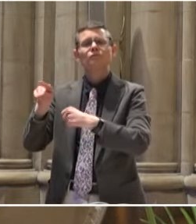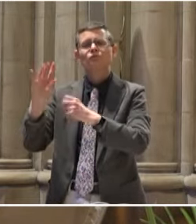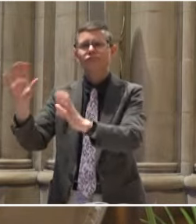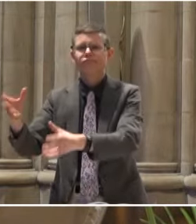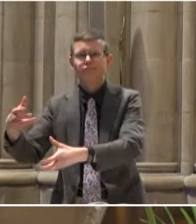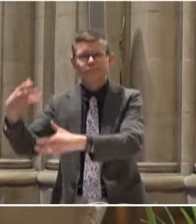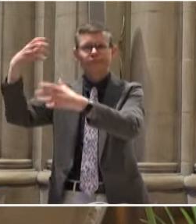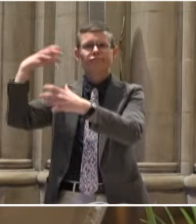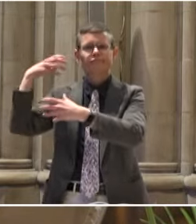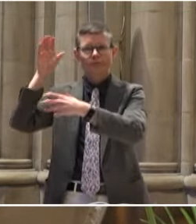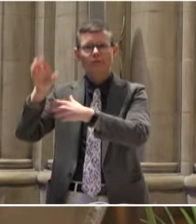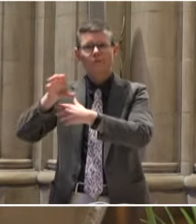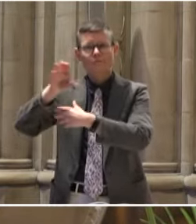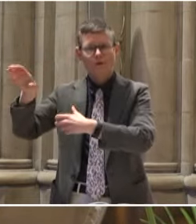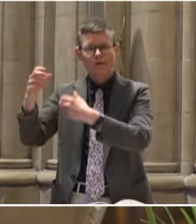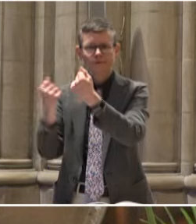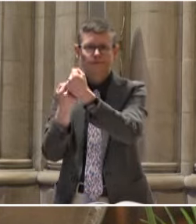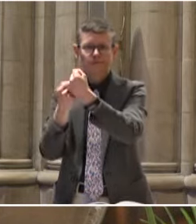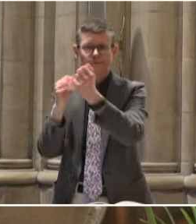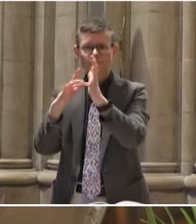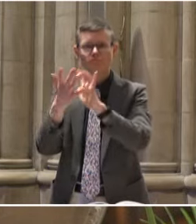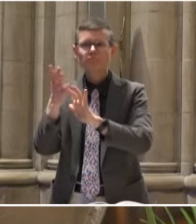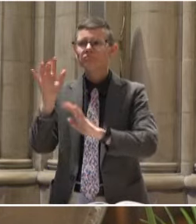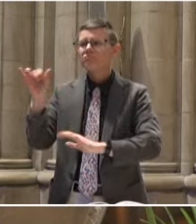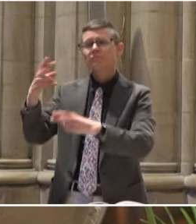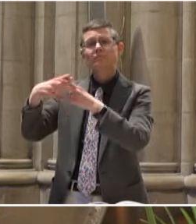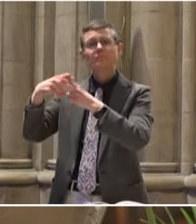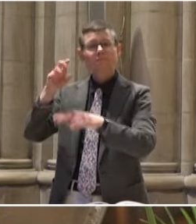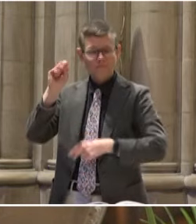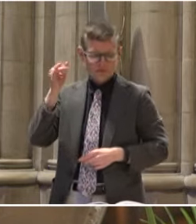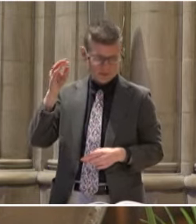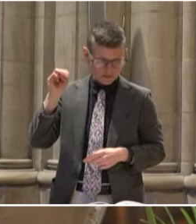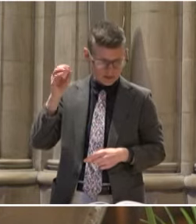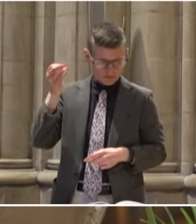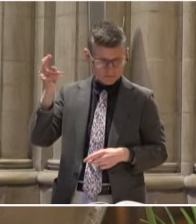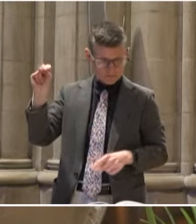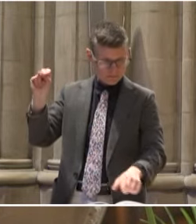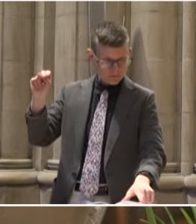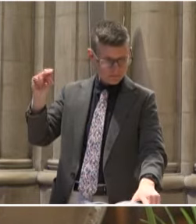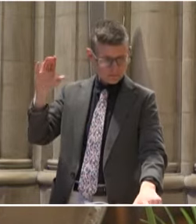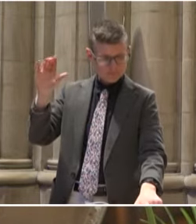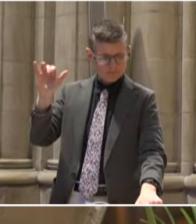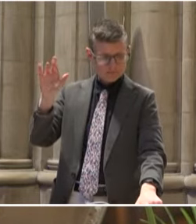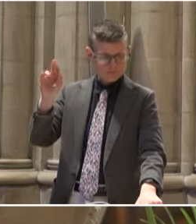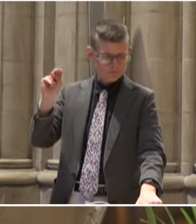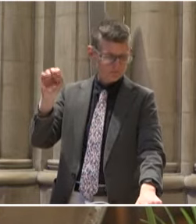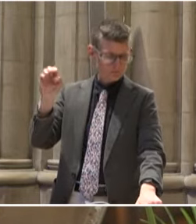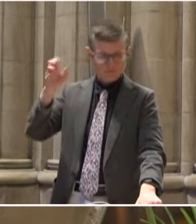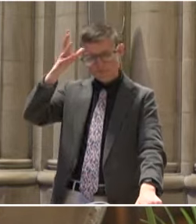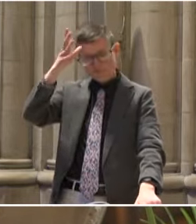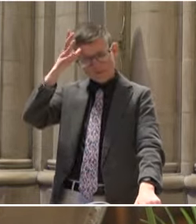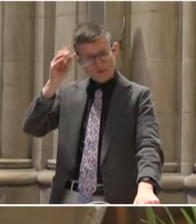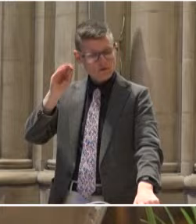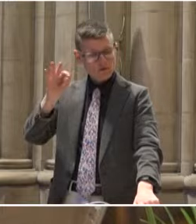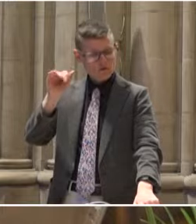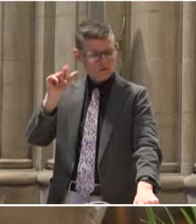cross. It was Simon of Cyrene, the father of Alexander and Rufus.